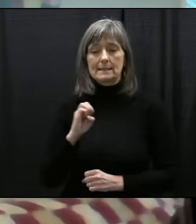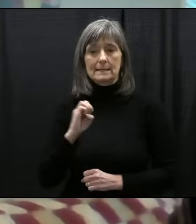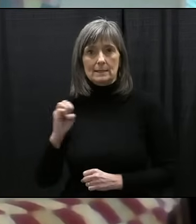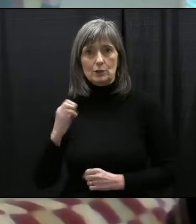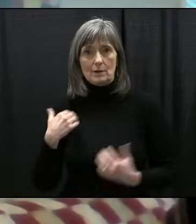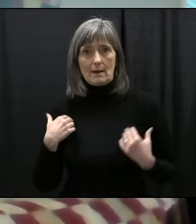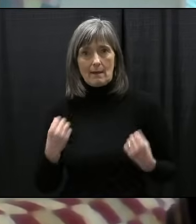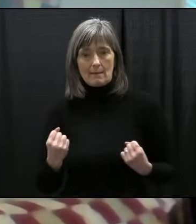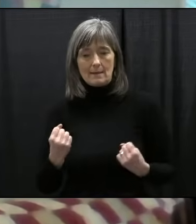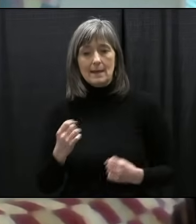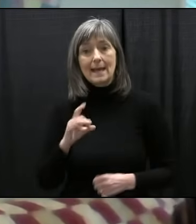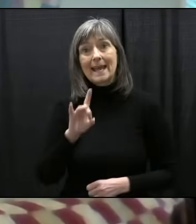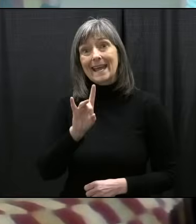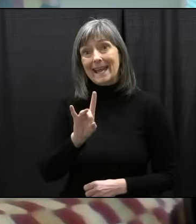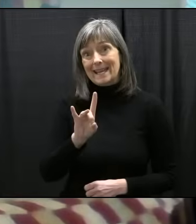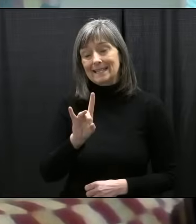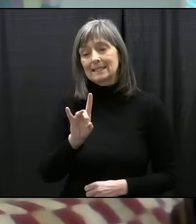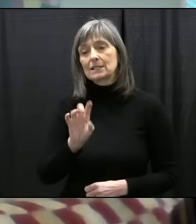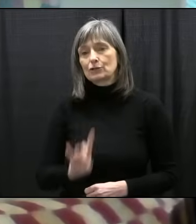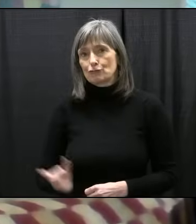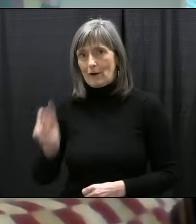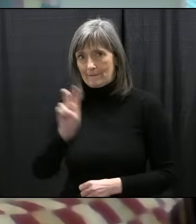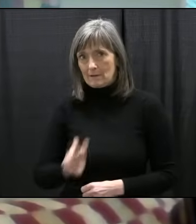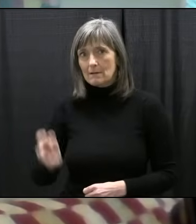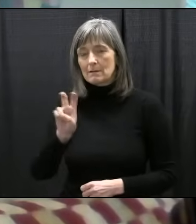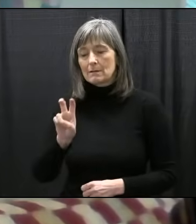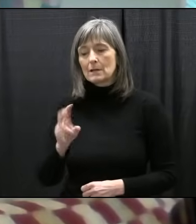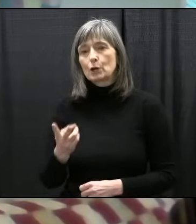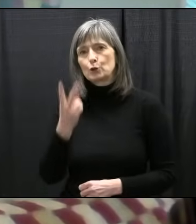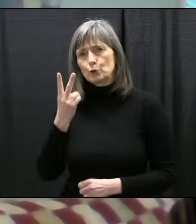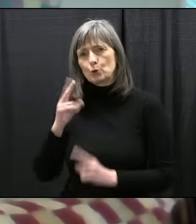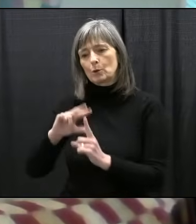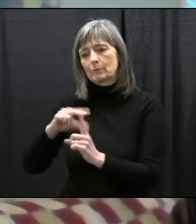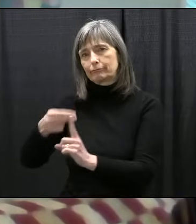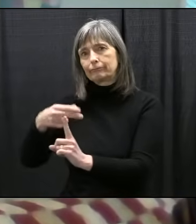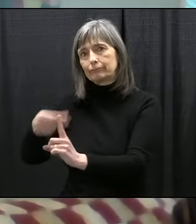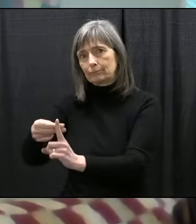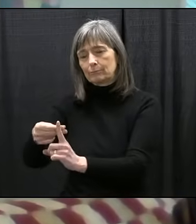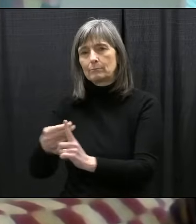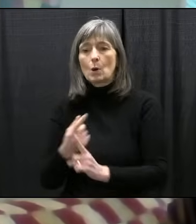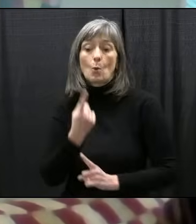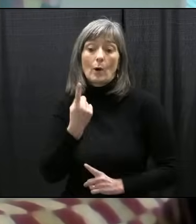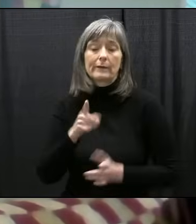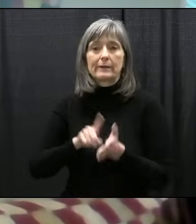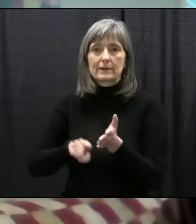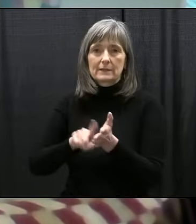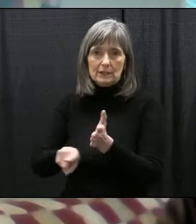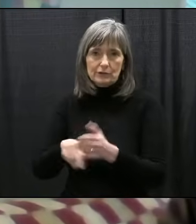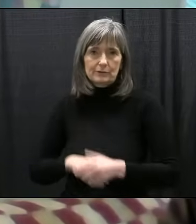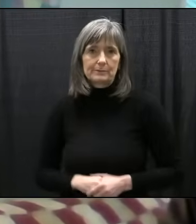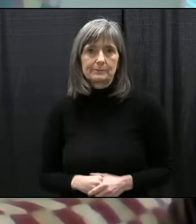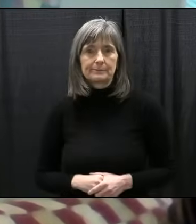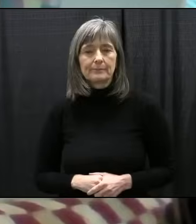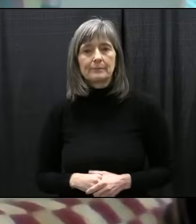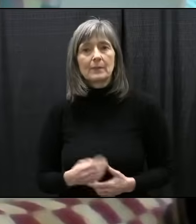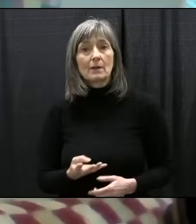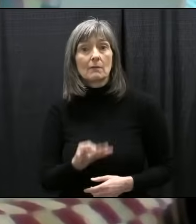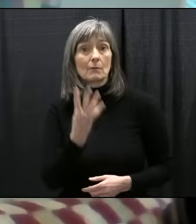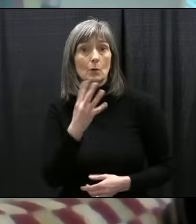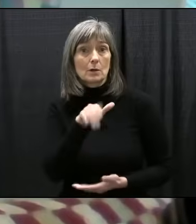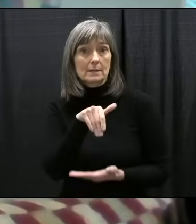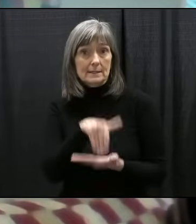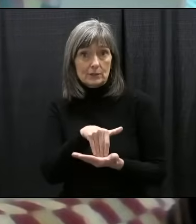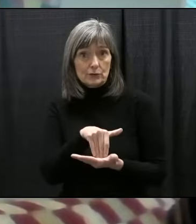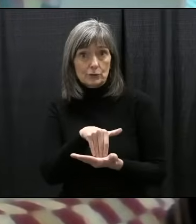Health, 8 are related to travel, and 2 are contacts of cases. 1 is under investigation. 4 are in